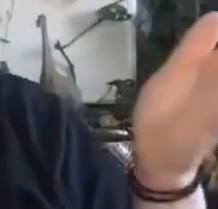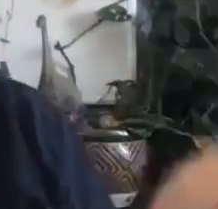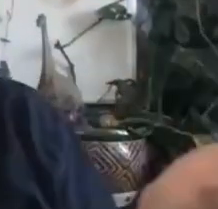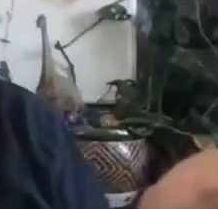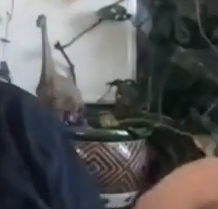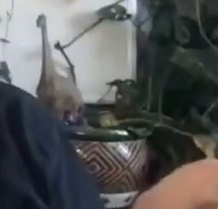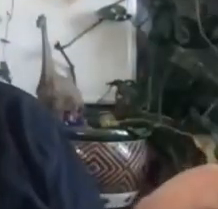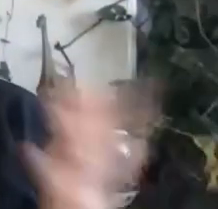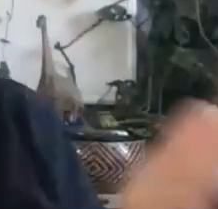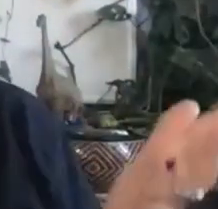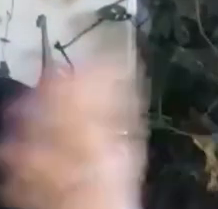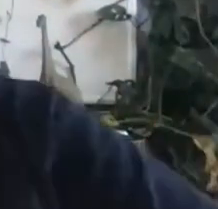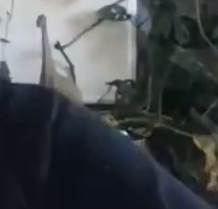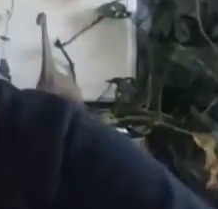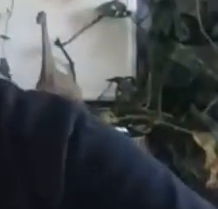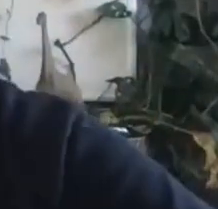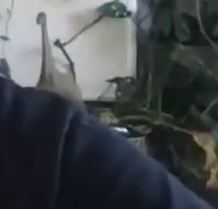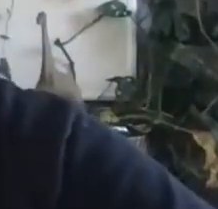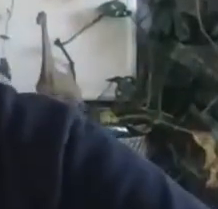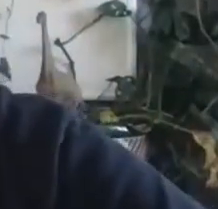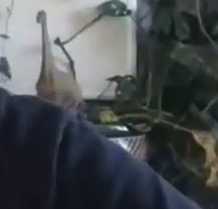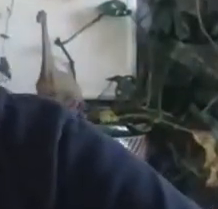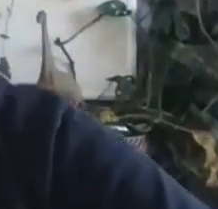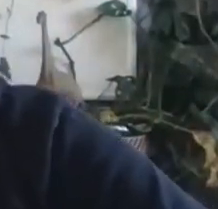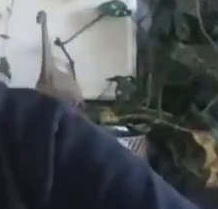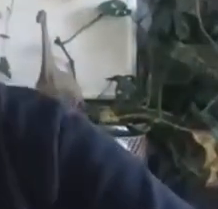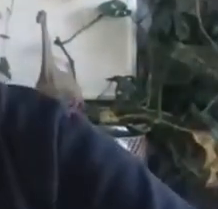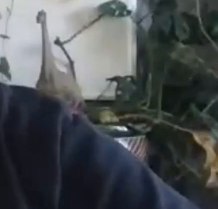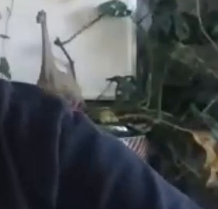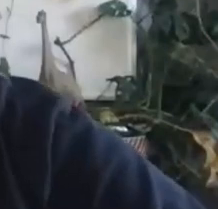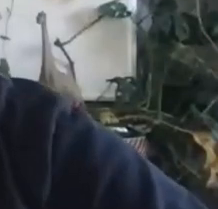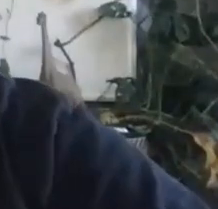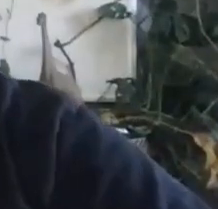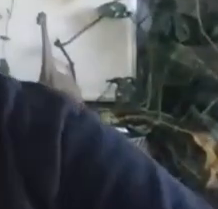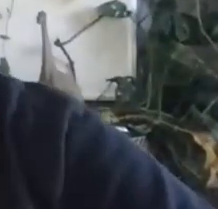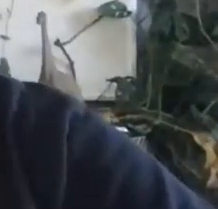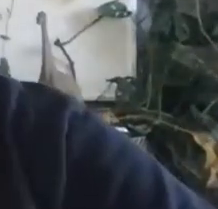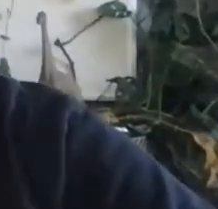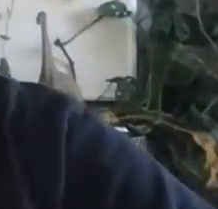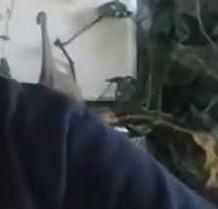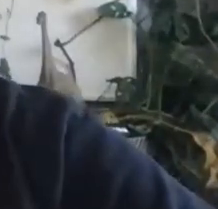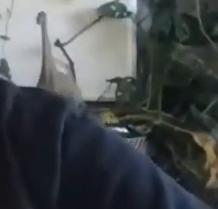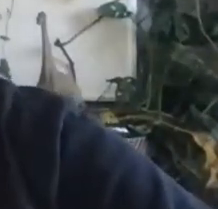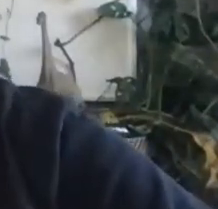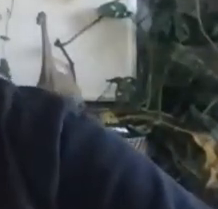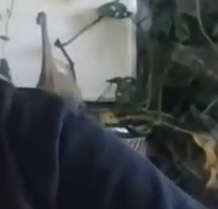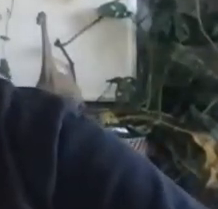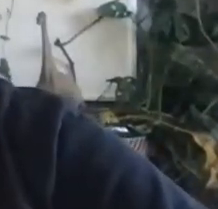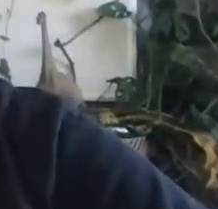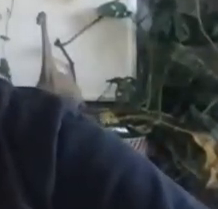Ben, thank you so much for joining us. I'm so excited to hear about how our brains interact with games. This is going to be super fun. No problem. Happy to help.